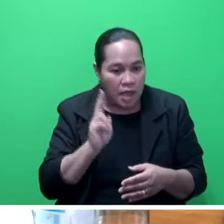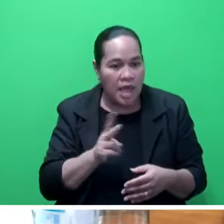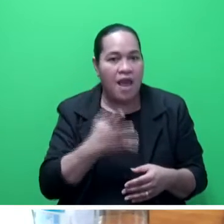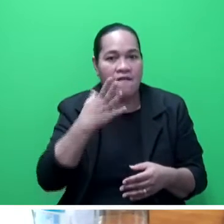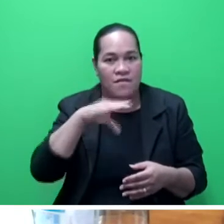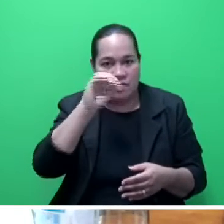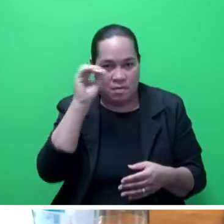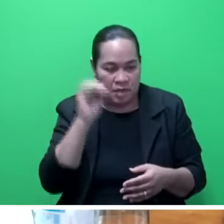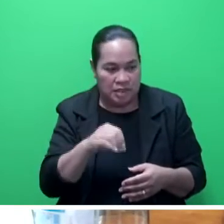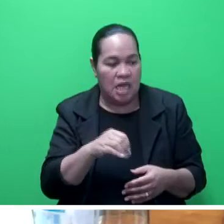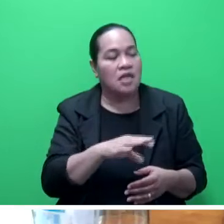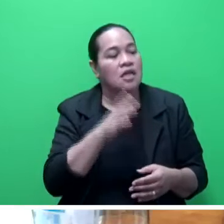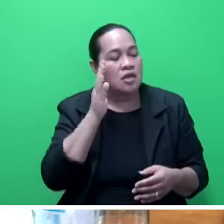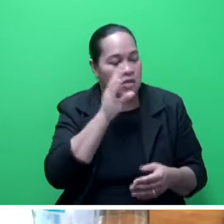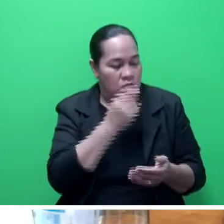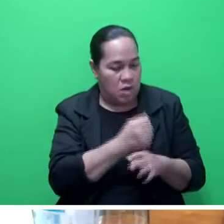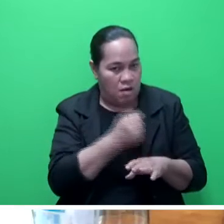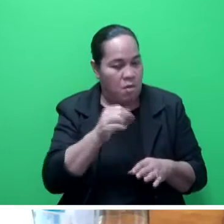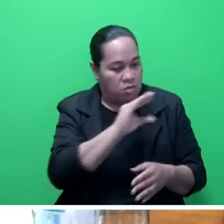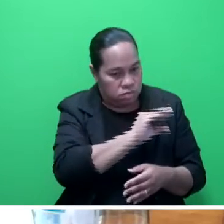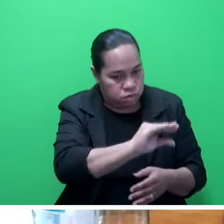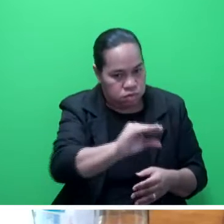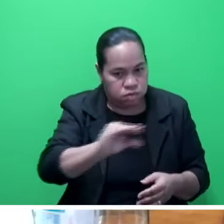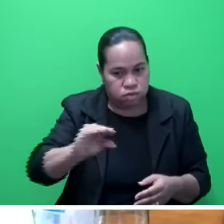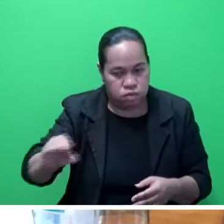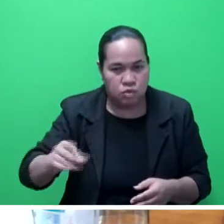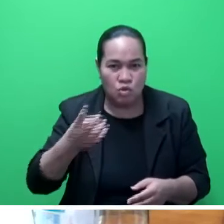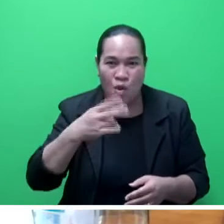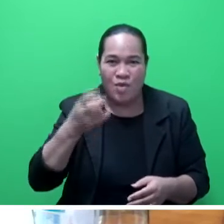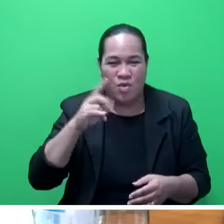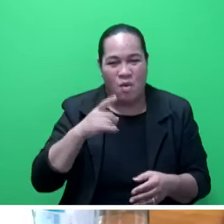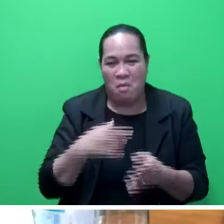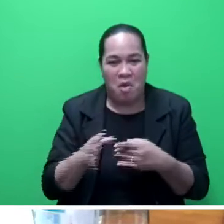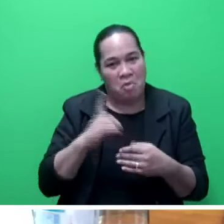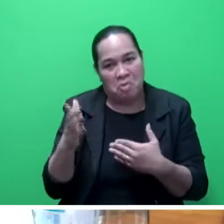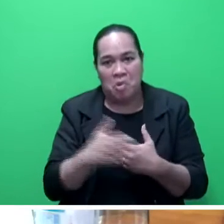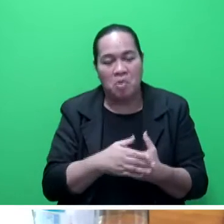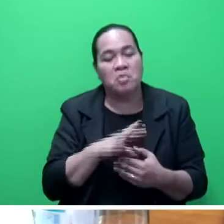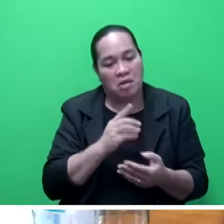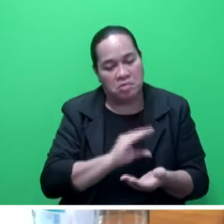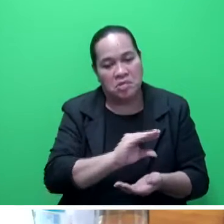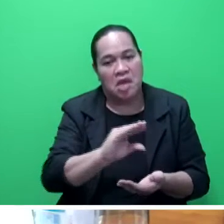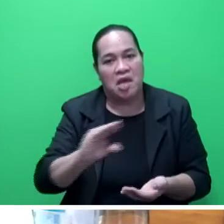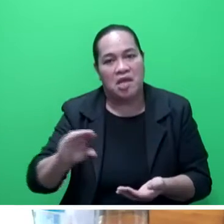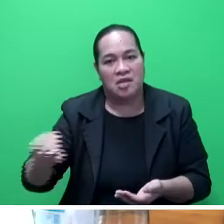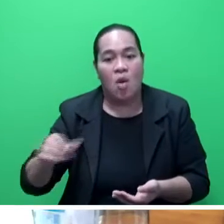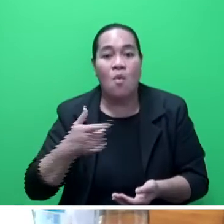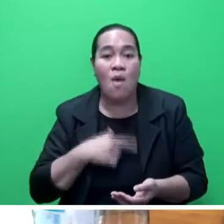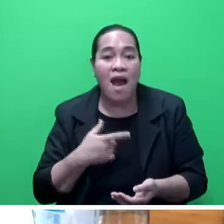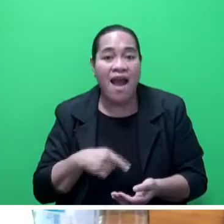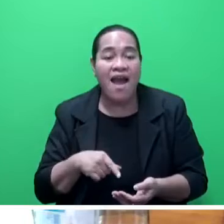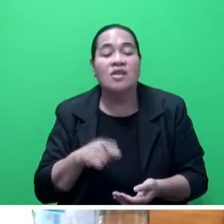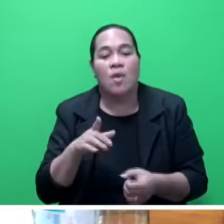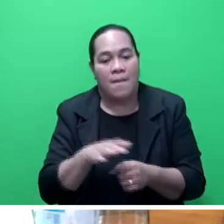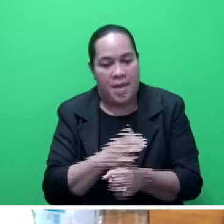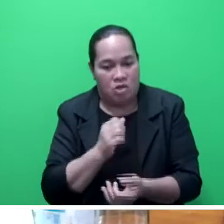50% grant to all schools for Term 3 2021, despite the schools being closed. The Ministry did this to make